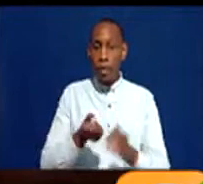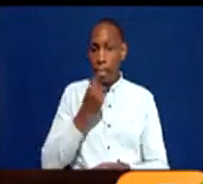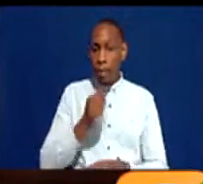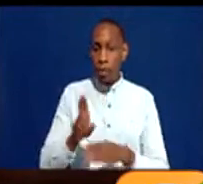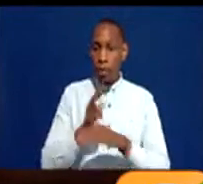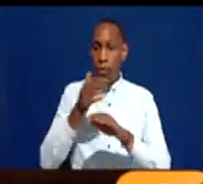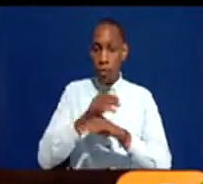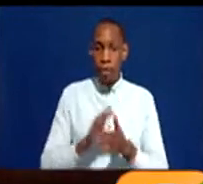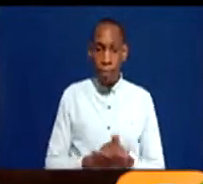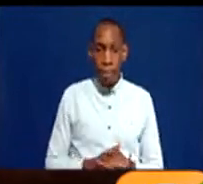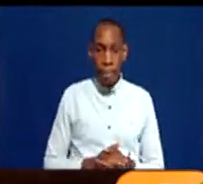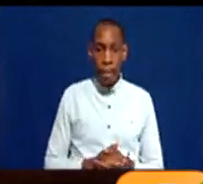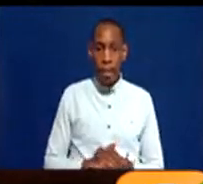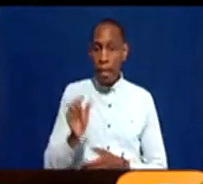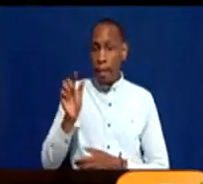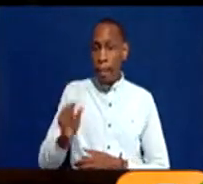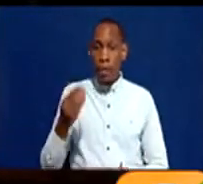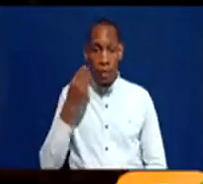you. Nyoko na ugonjwa,